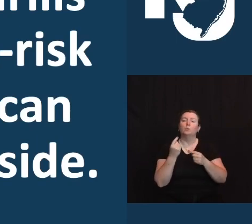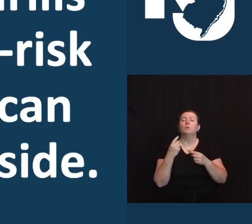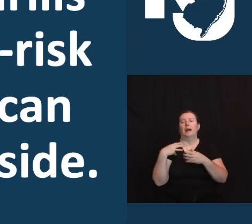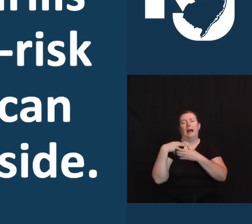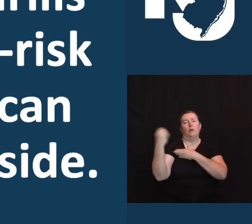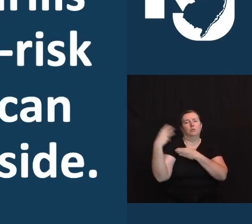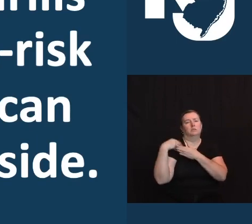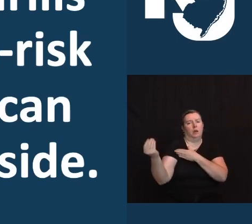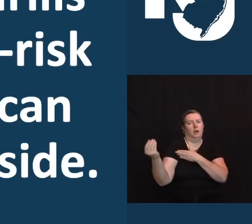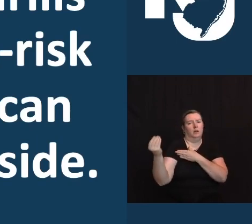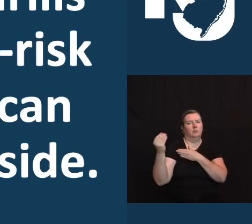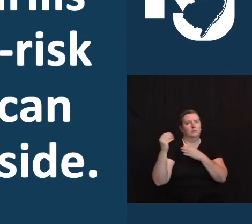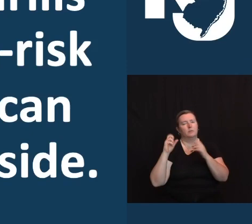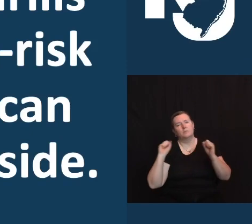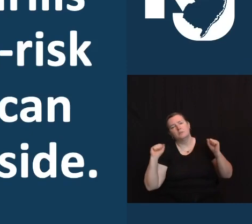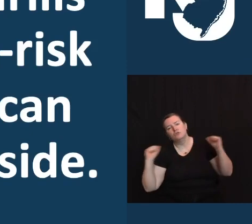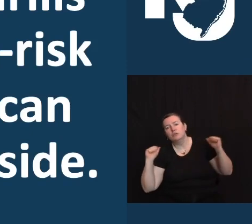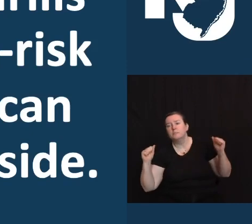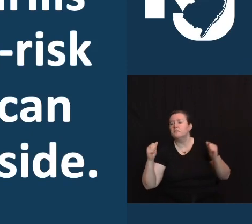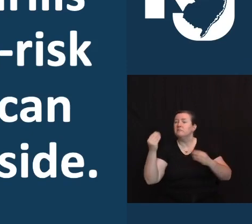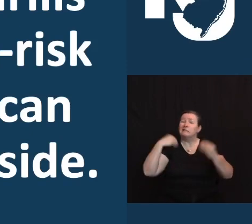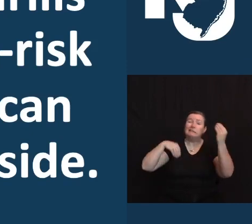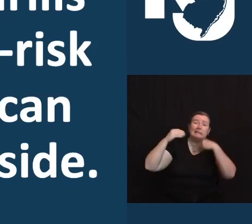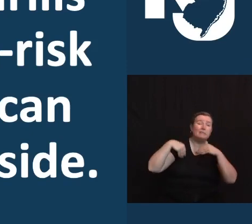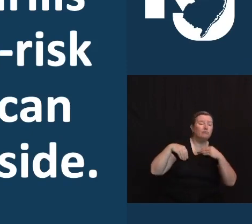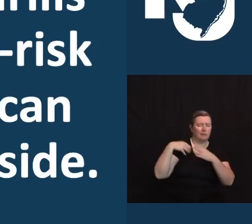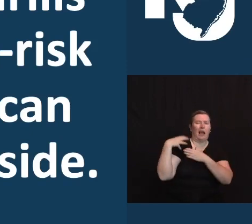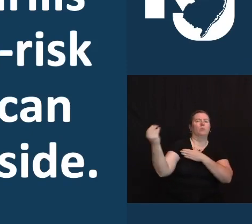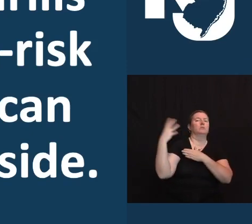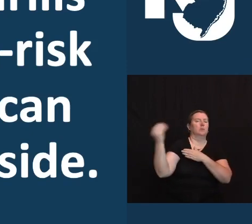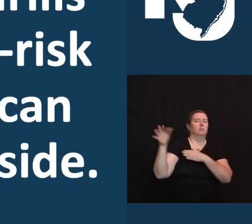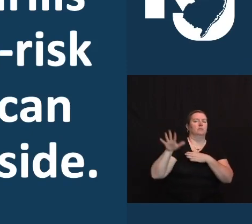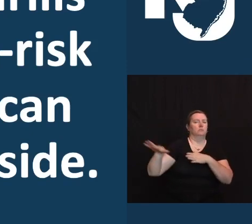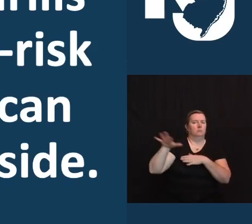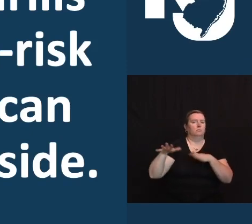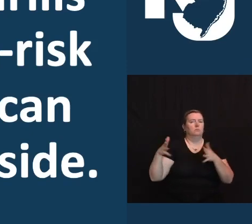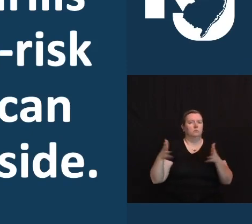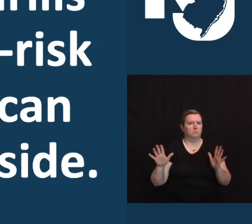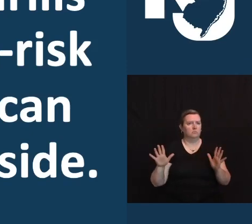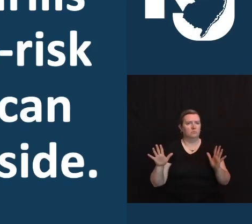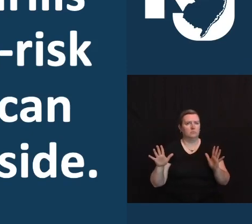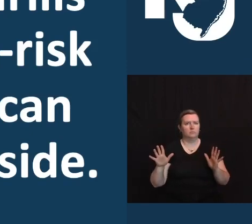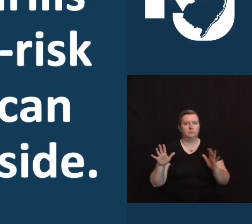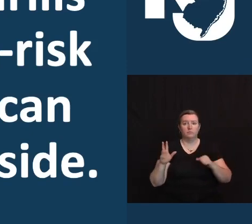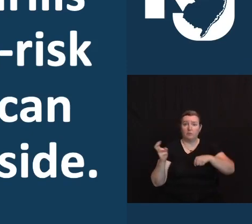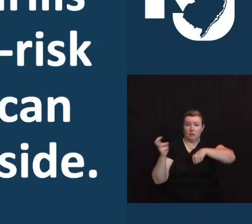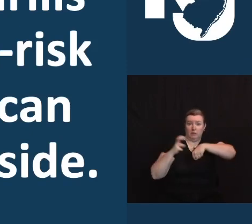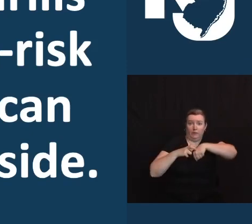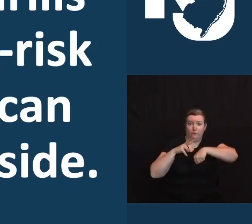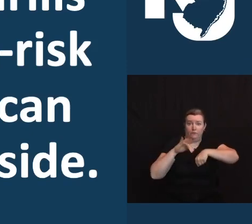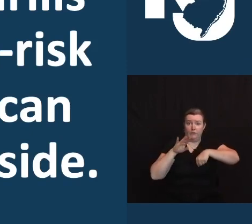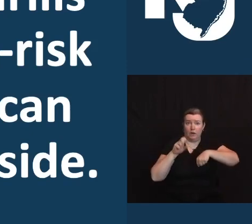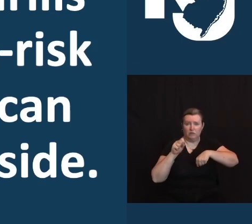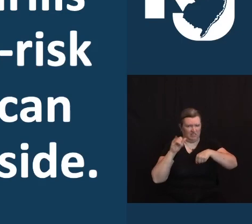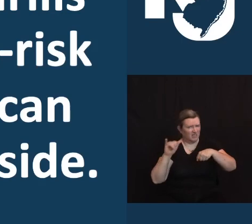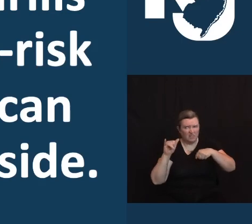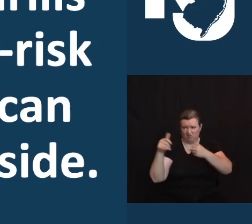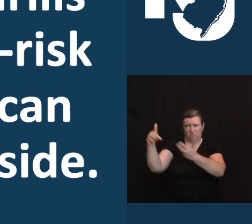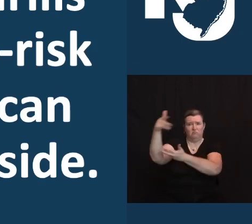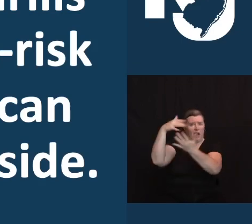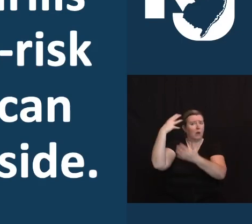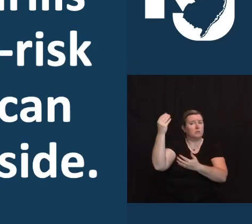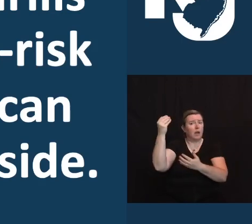be exercising or dining or whatever it might be. That's not to say the virus isn't on the outside. It is. You can't let your hair